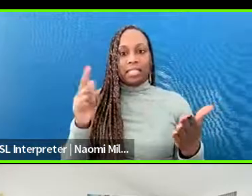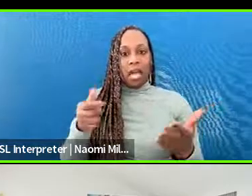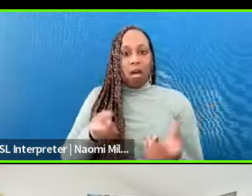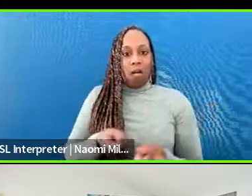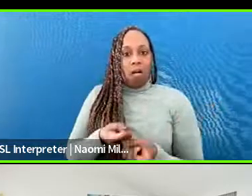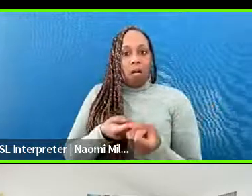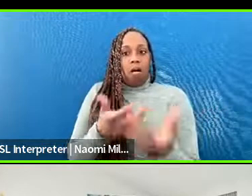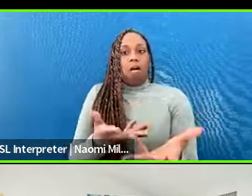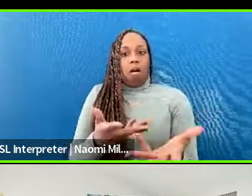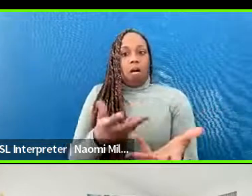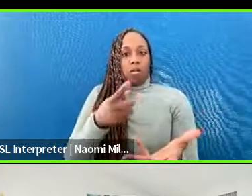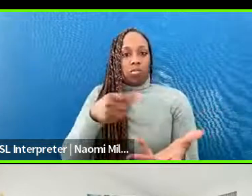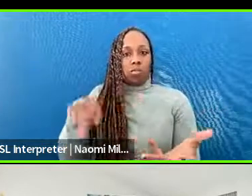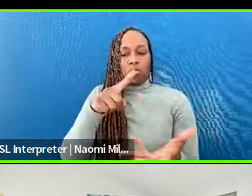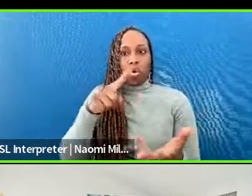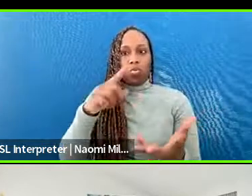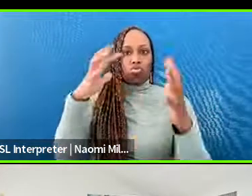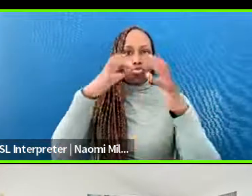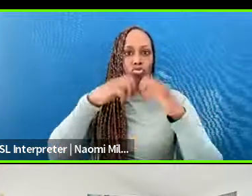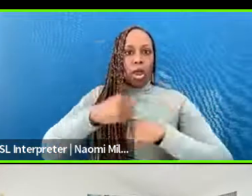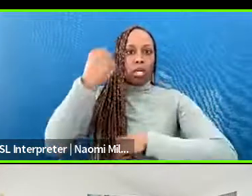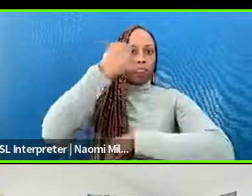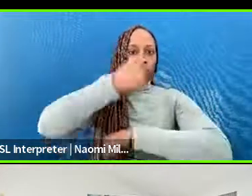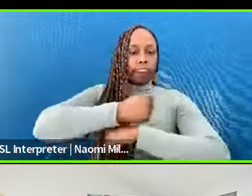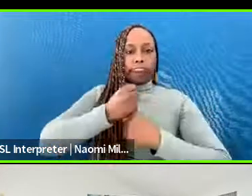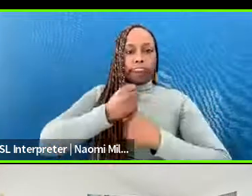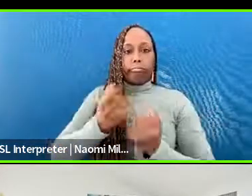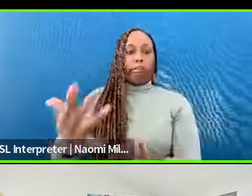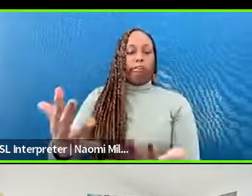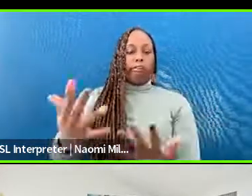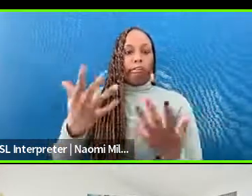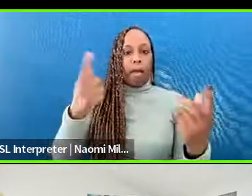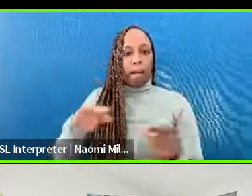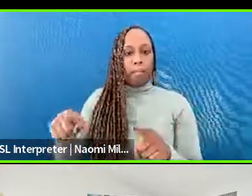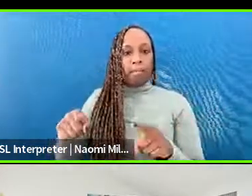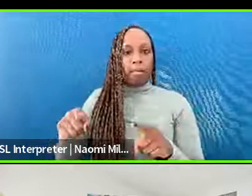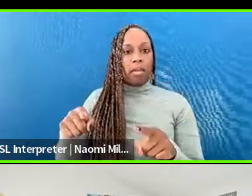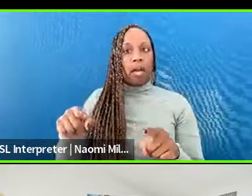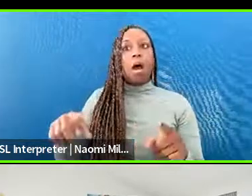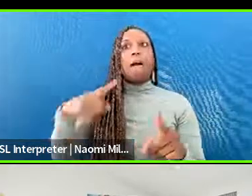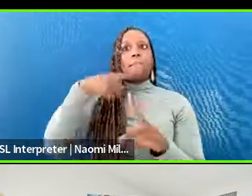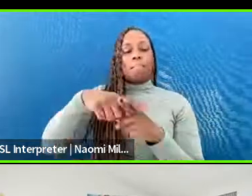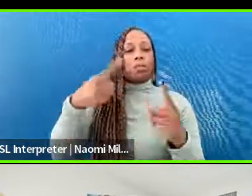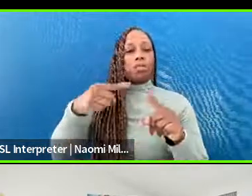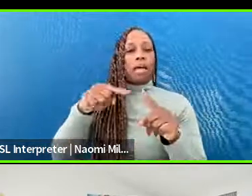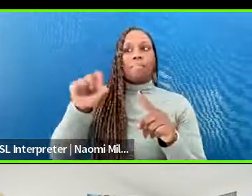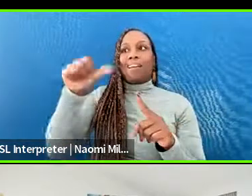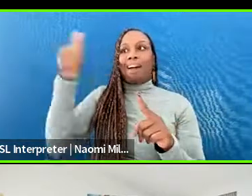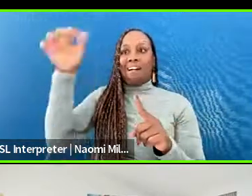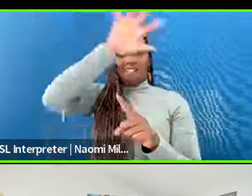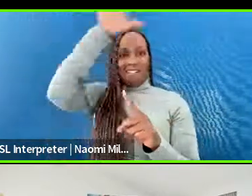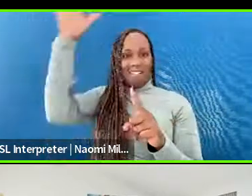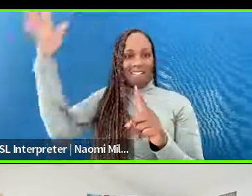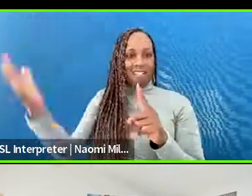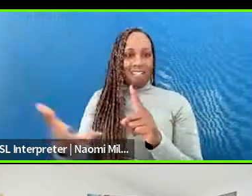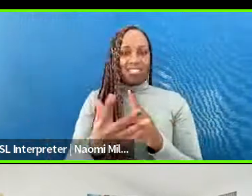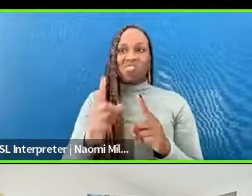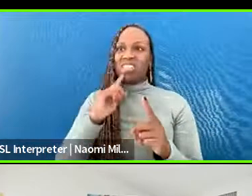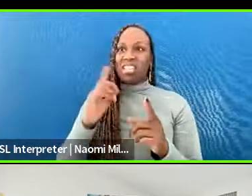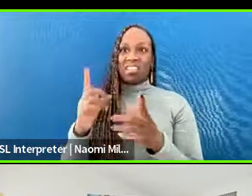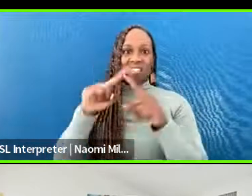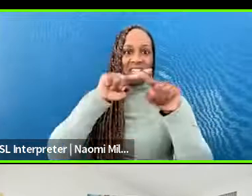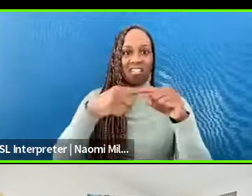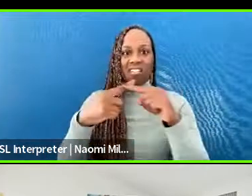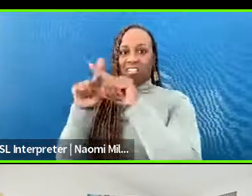of those crash and burn dynamics, as well as structure, obviously what's going on outside, and they're interdependent and connected.